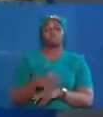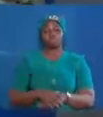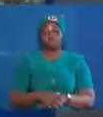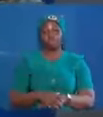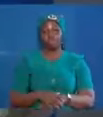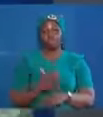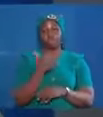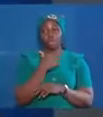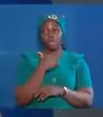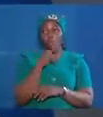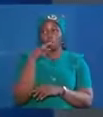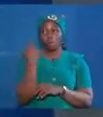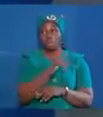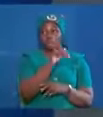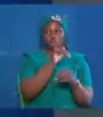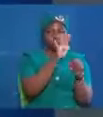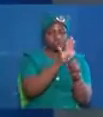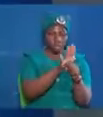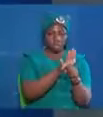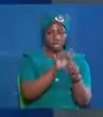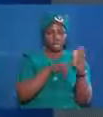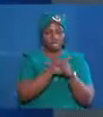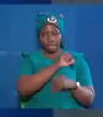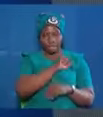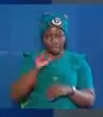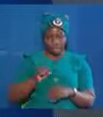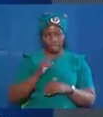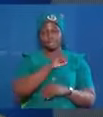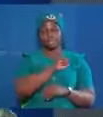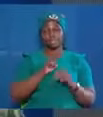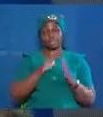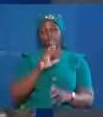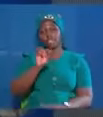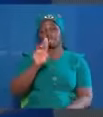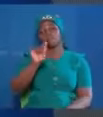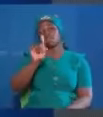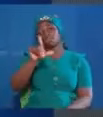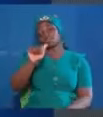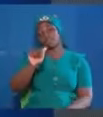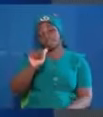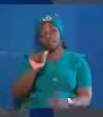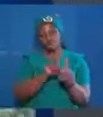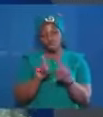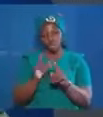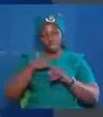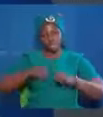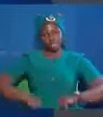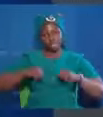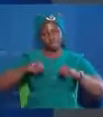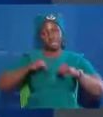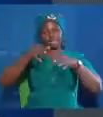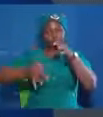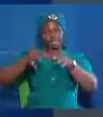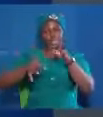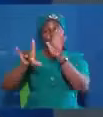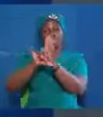the whip of the minority in the Senate, Senator Mutula Jr. We also have the chairman of the Justice and Legal Affairs